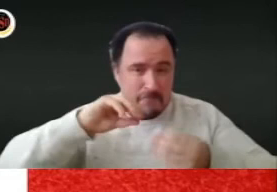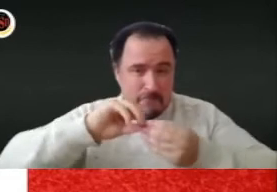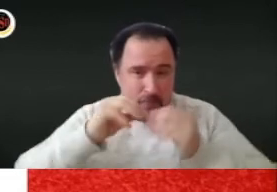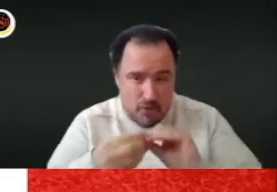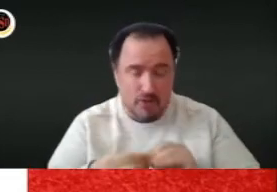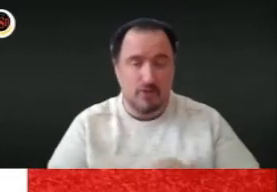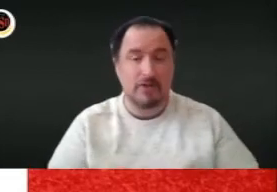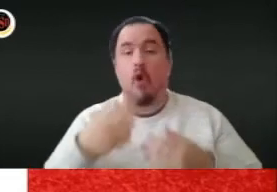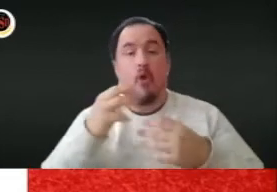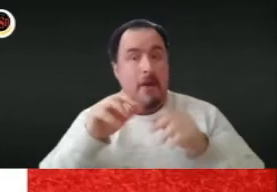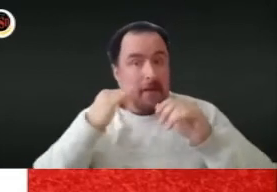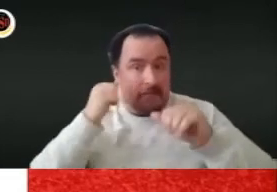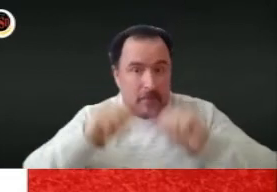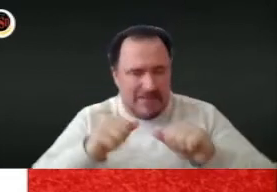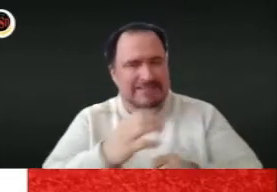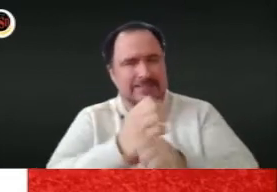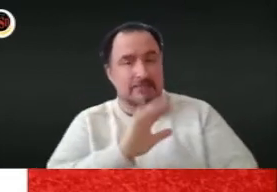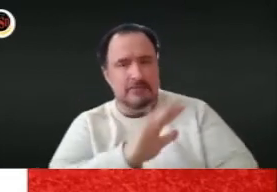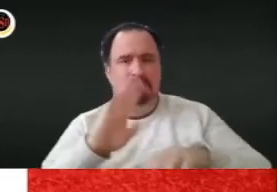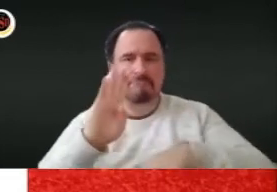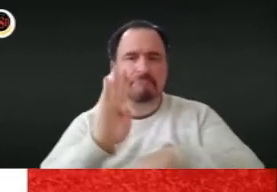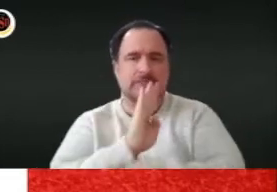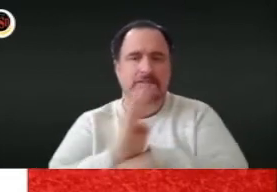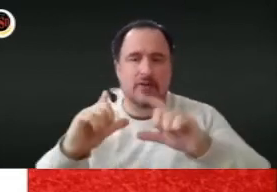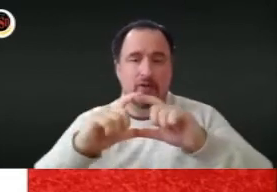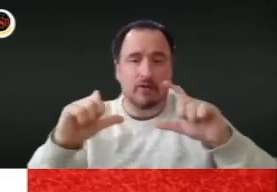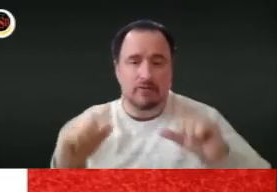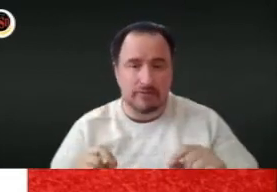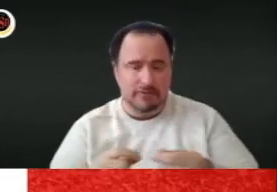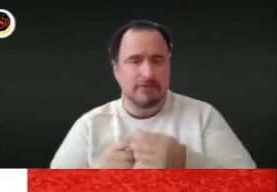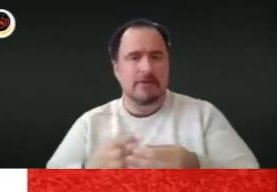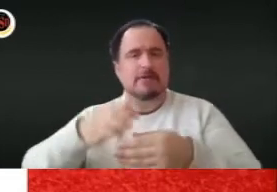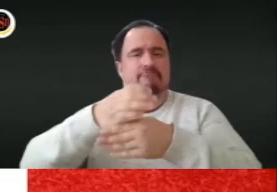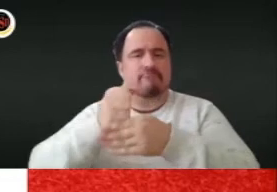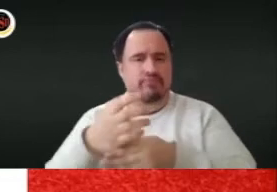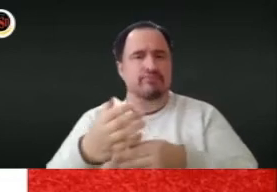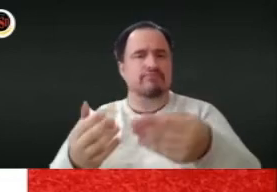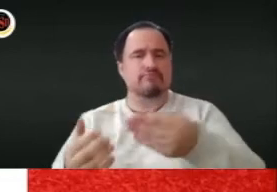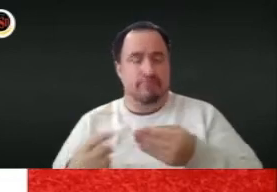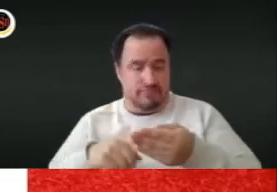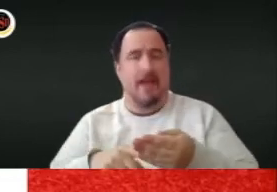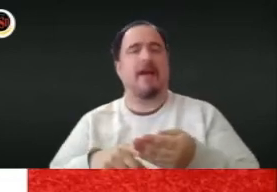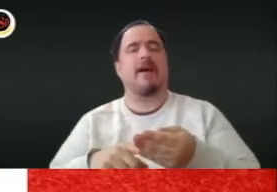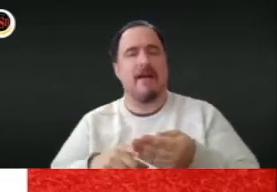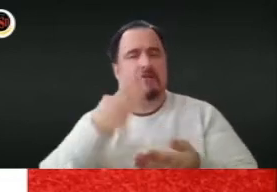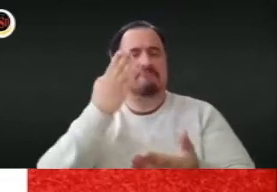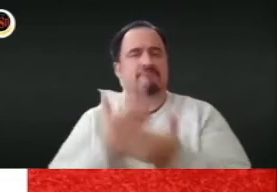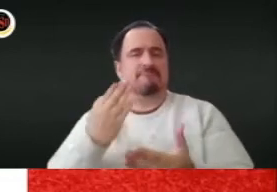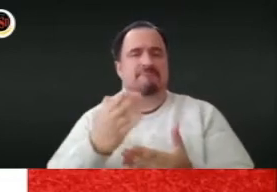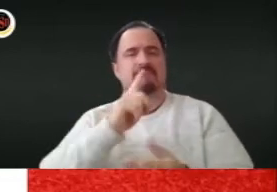phone number. If possible, get their business card. That would be great.